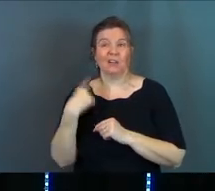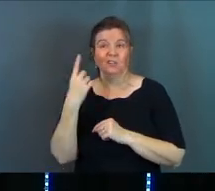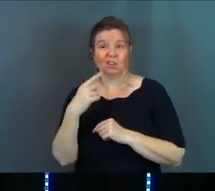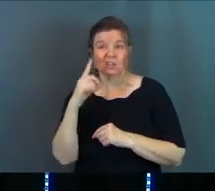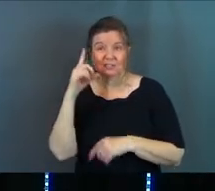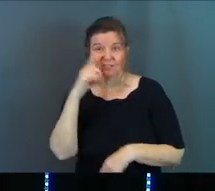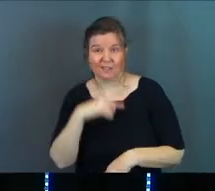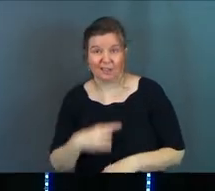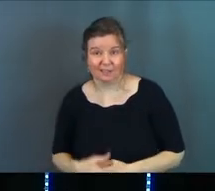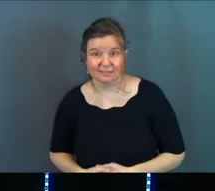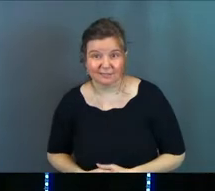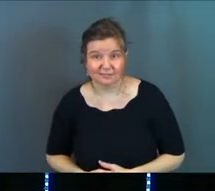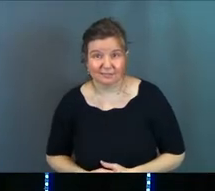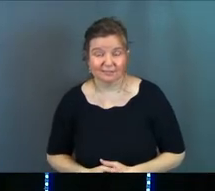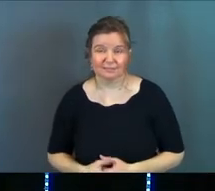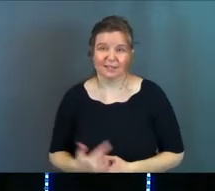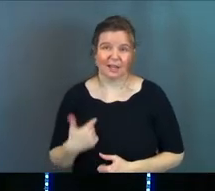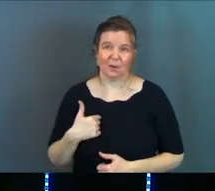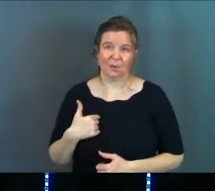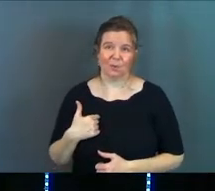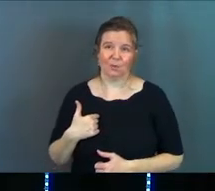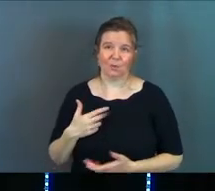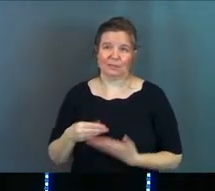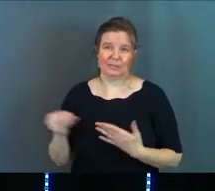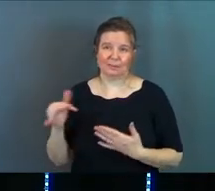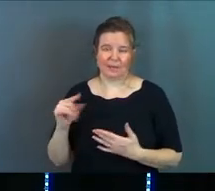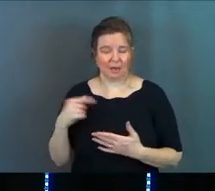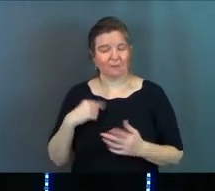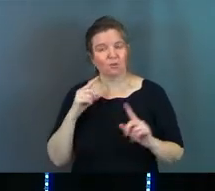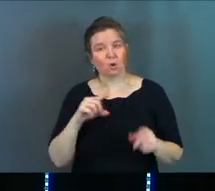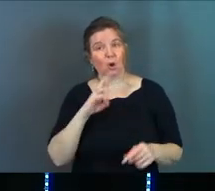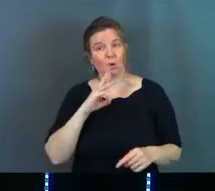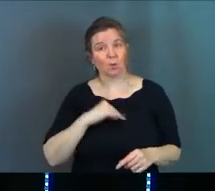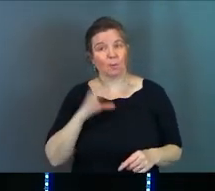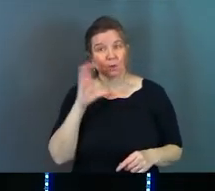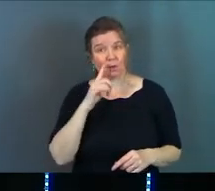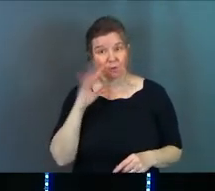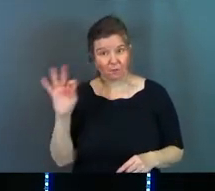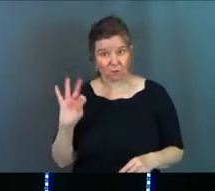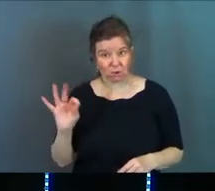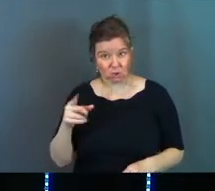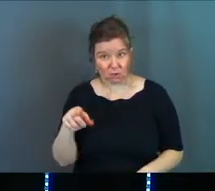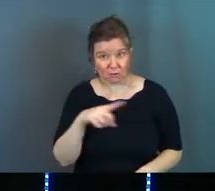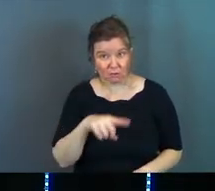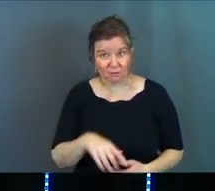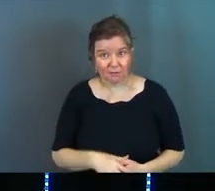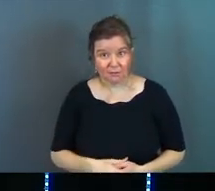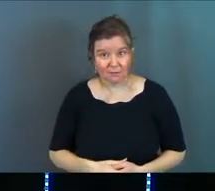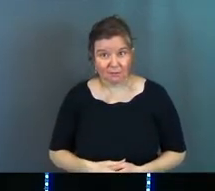looked fake. And we did not buy it. You ever go to Walmart and look for furniture?